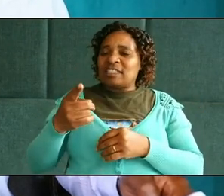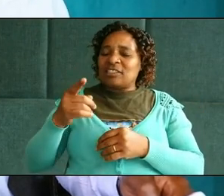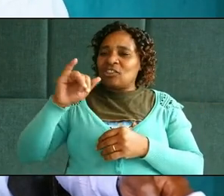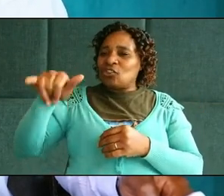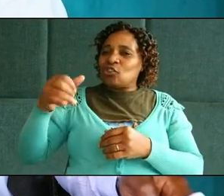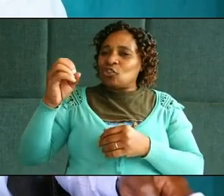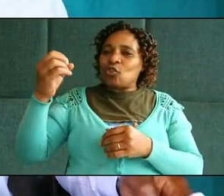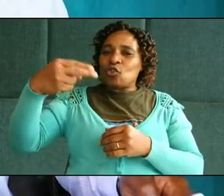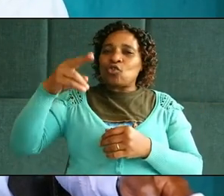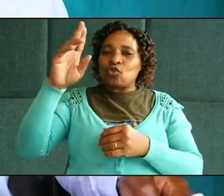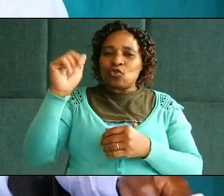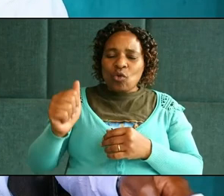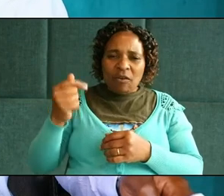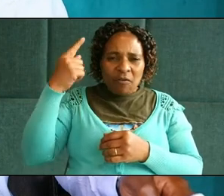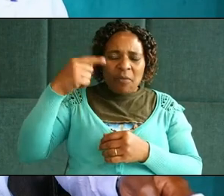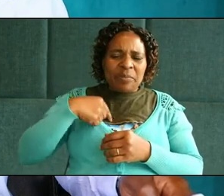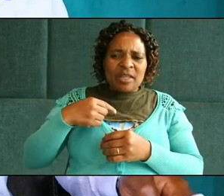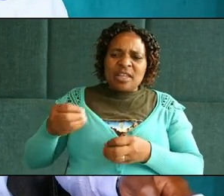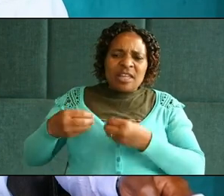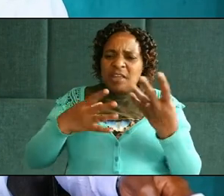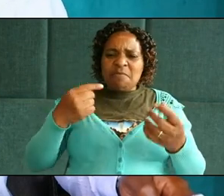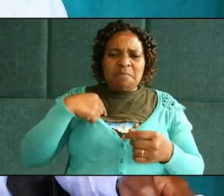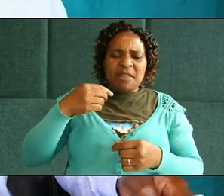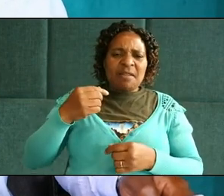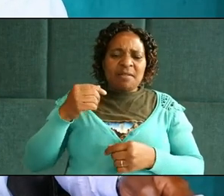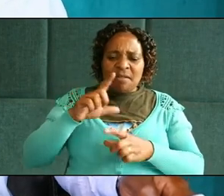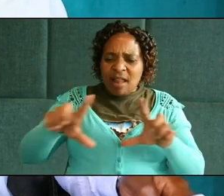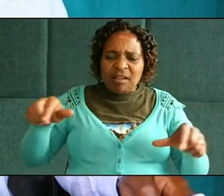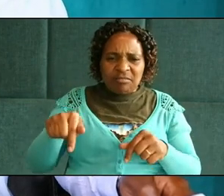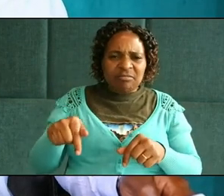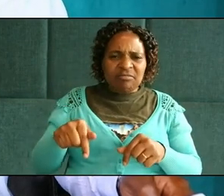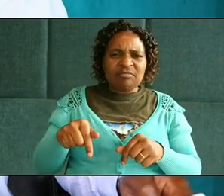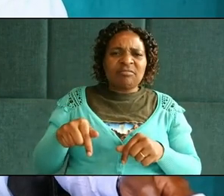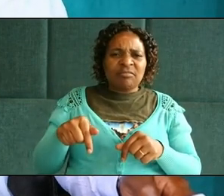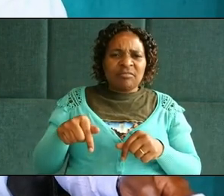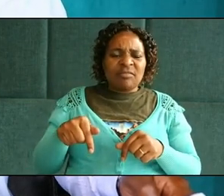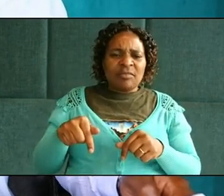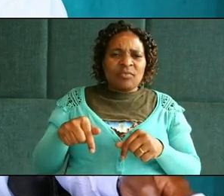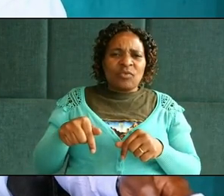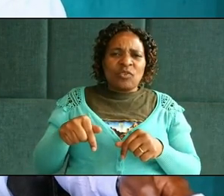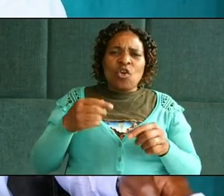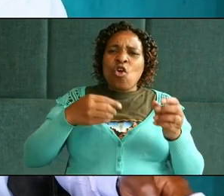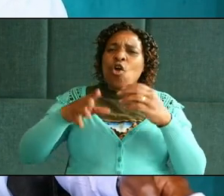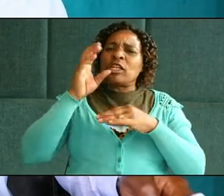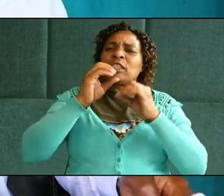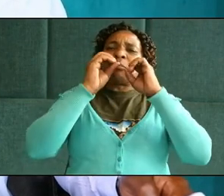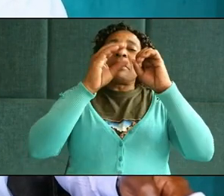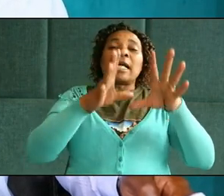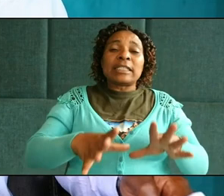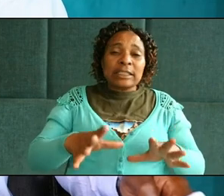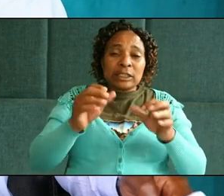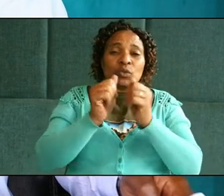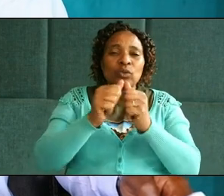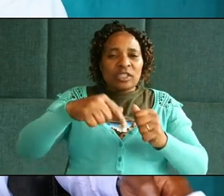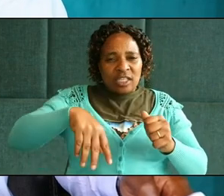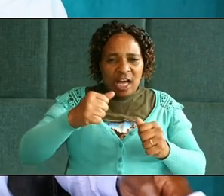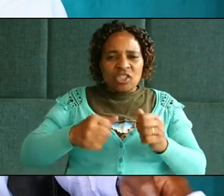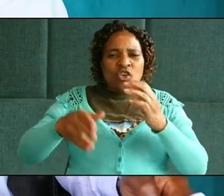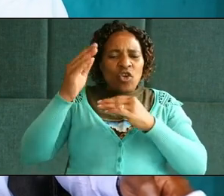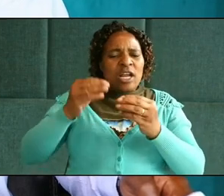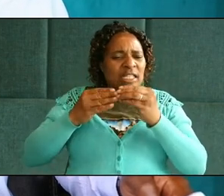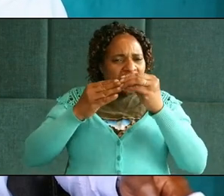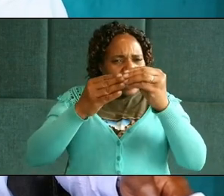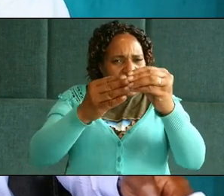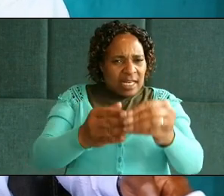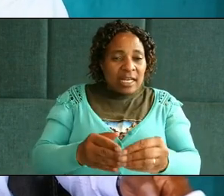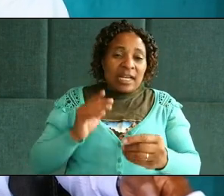Joshua, like, for me, like, give me this land. Because it's something like God's blessings is with us. God has guided us